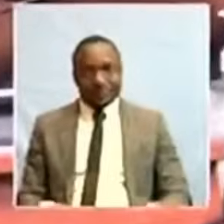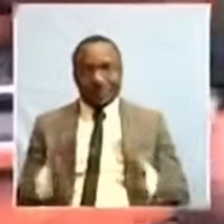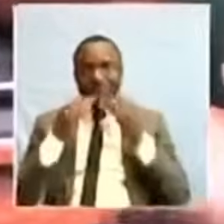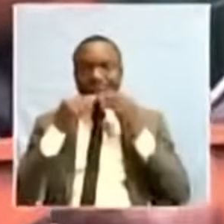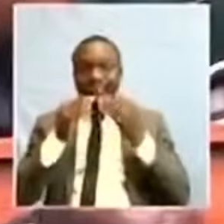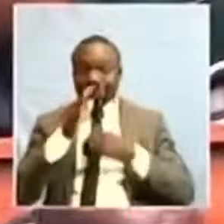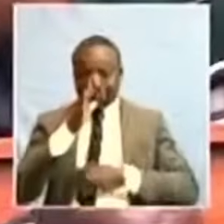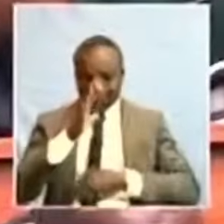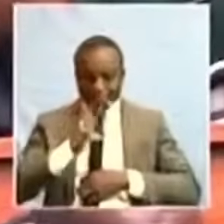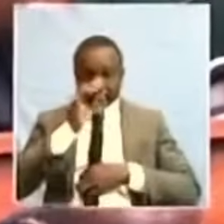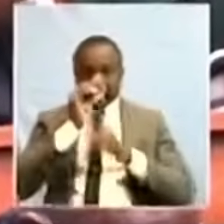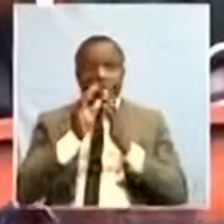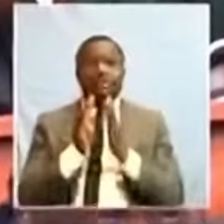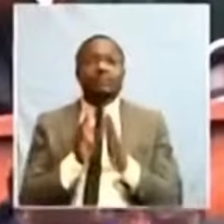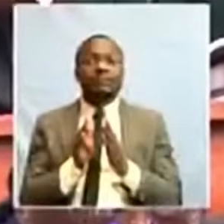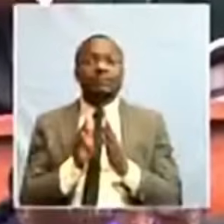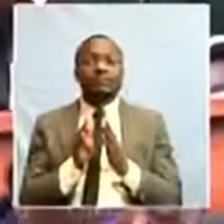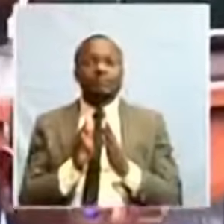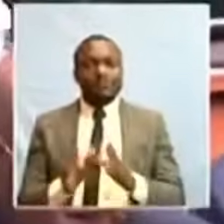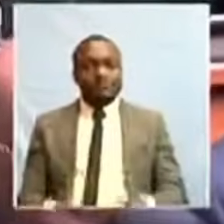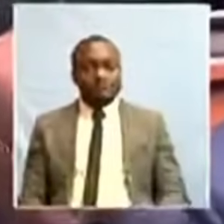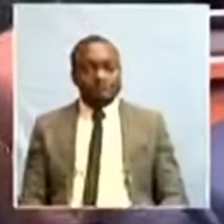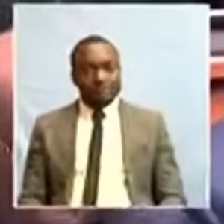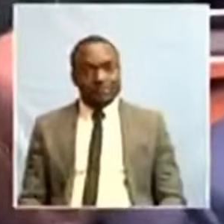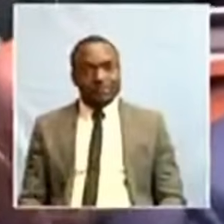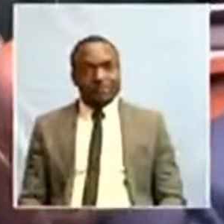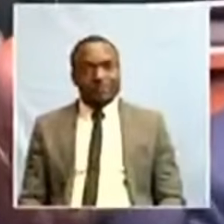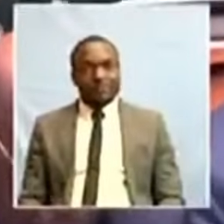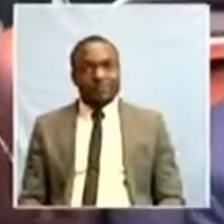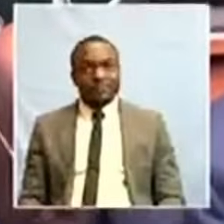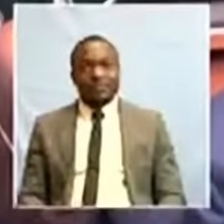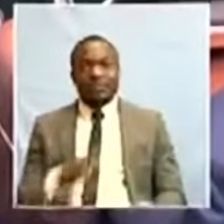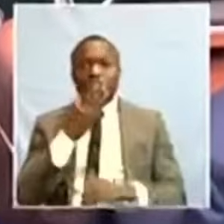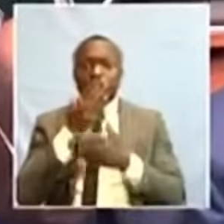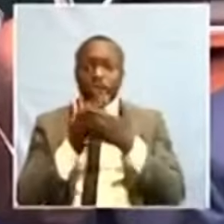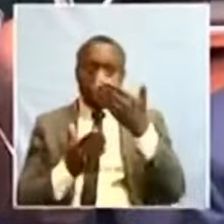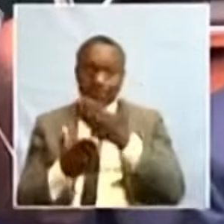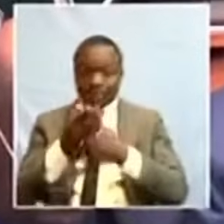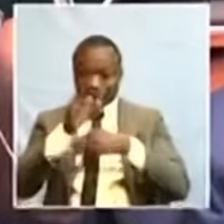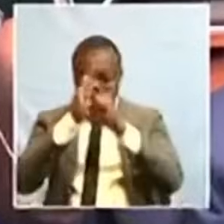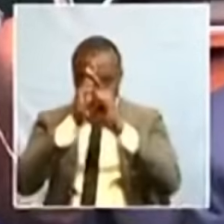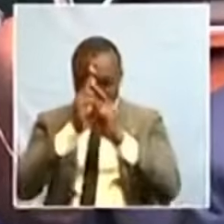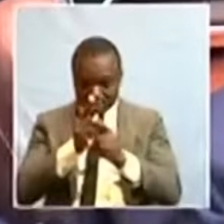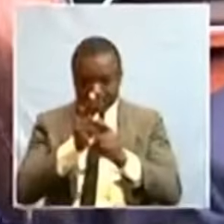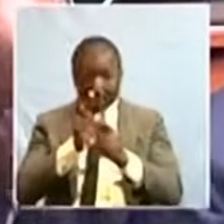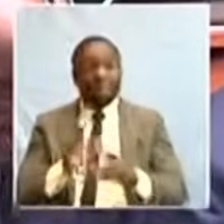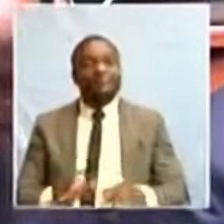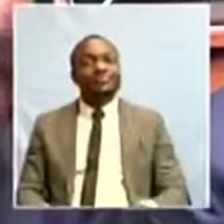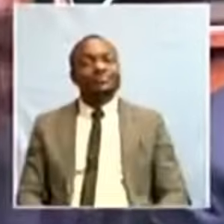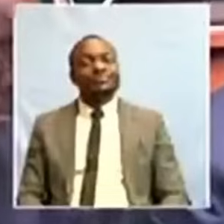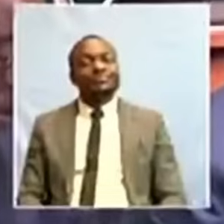Thank you, Madam Speaker, and good morning, Your Honor.